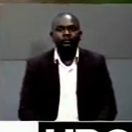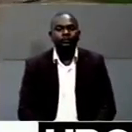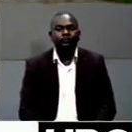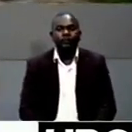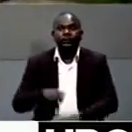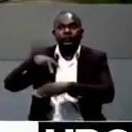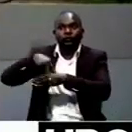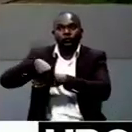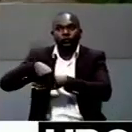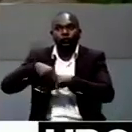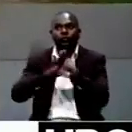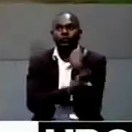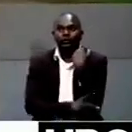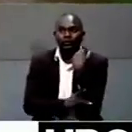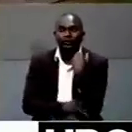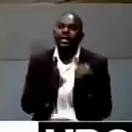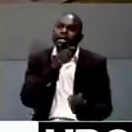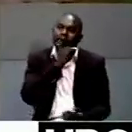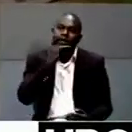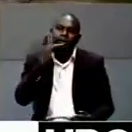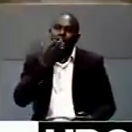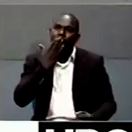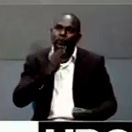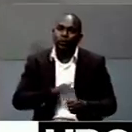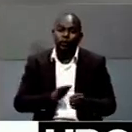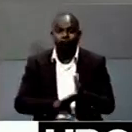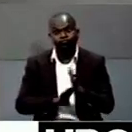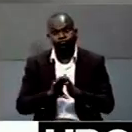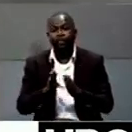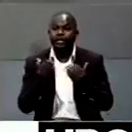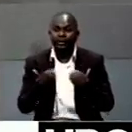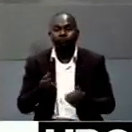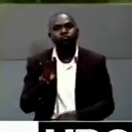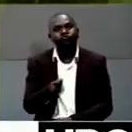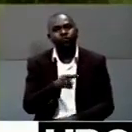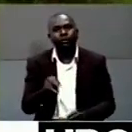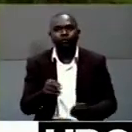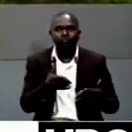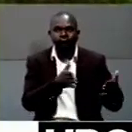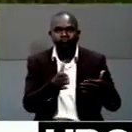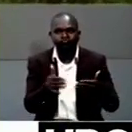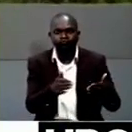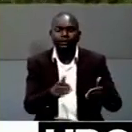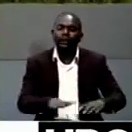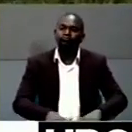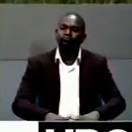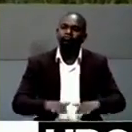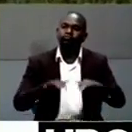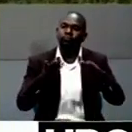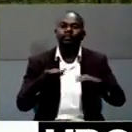Ntoroko District, the once dry area with promising development, is now similar to a lake after floods ravaged the